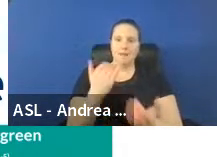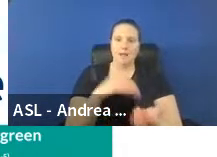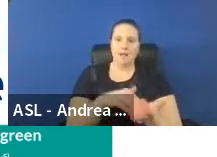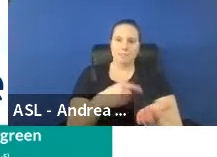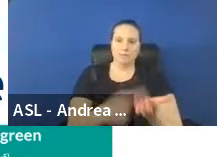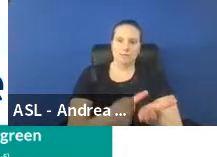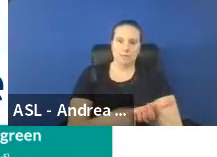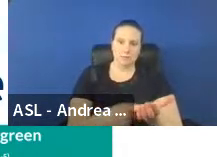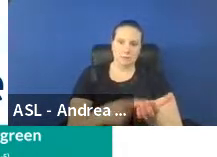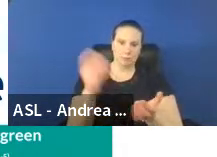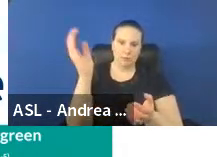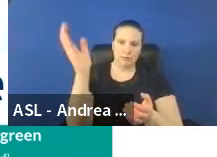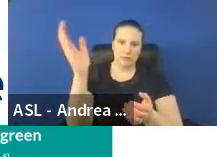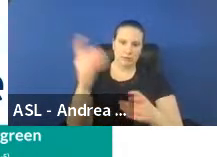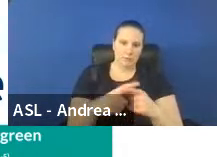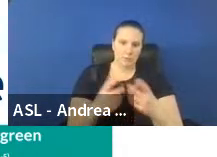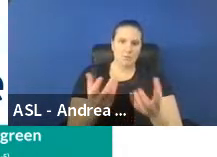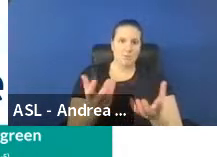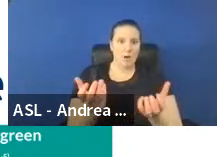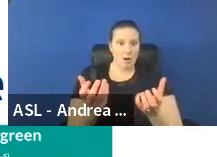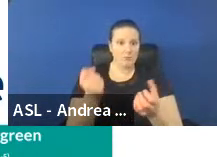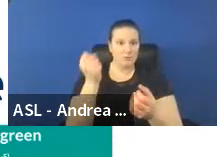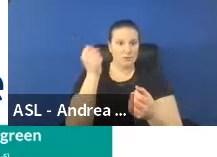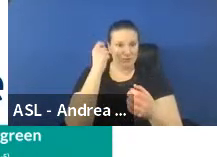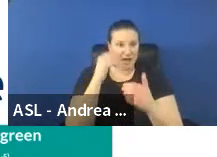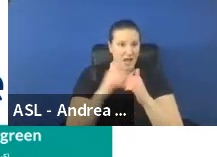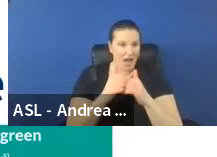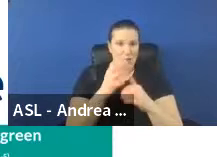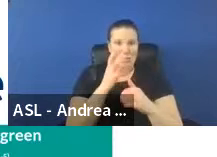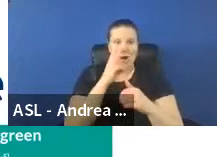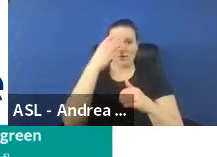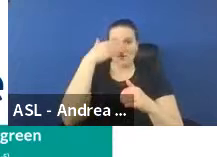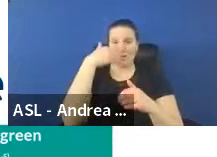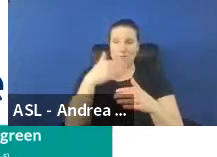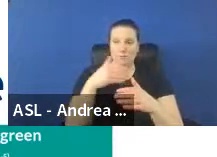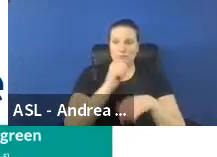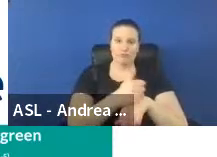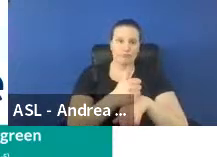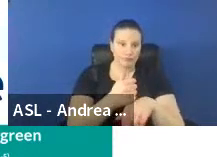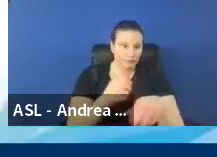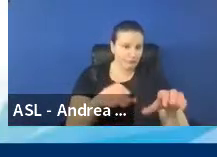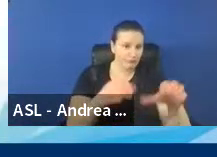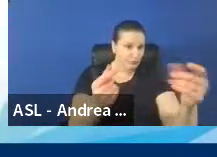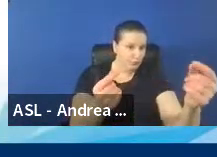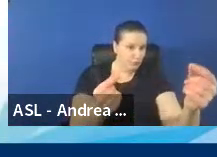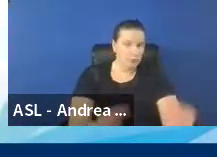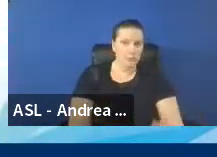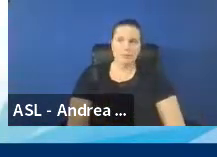bit in the presentation, but there was a desire to understand how a waterfront station would perform.